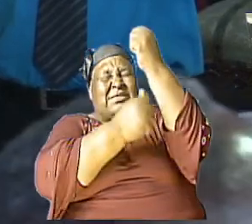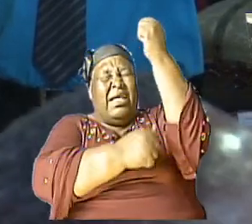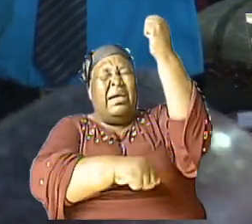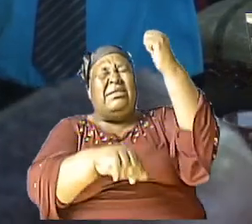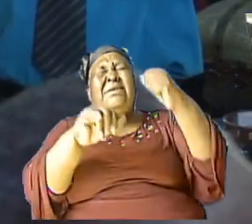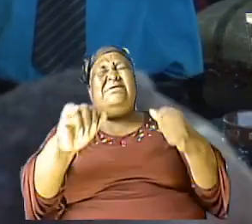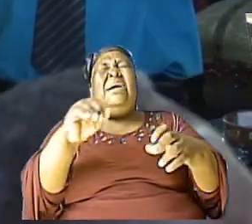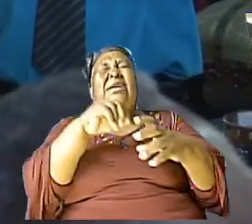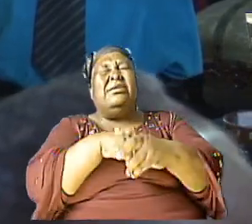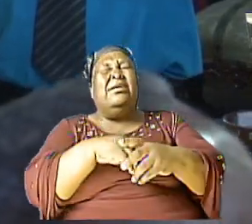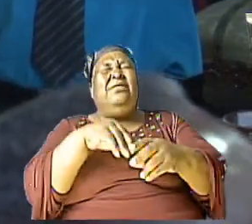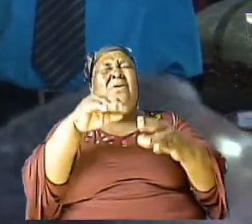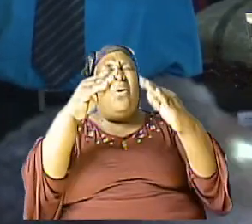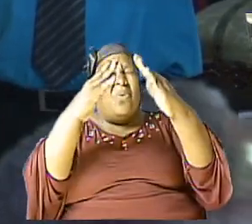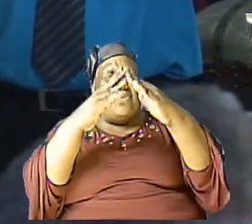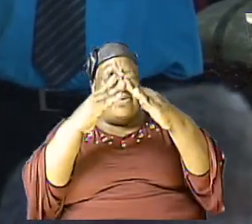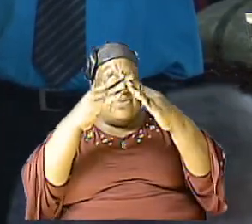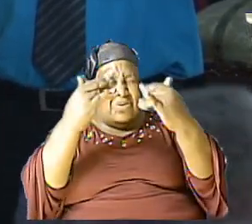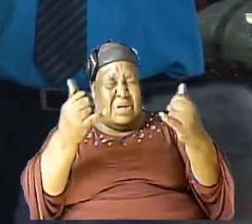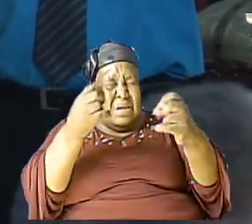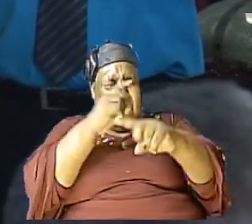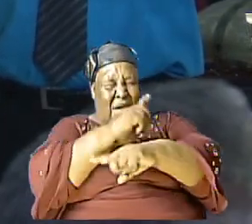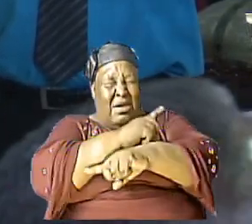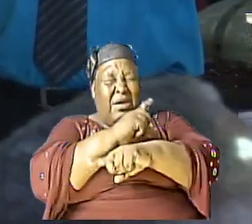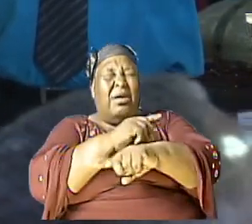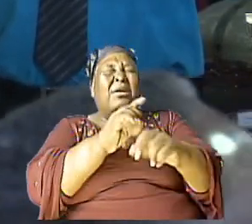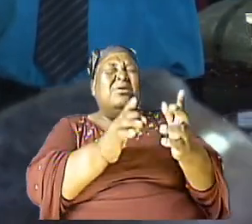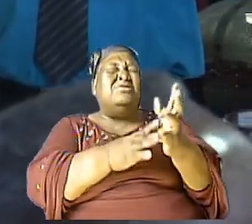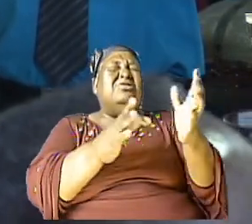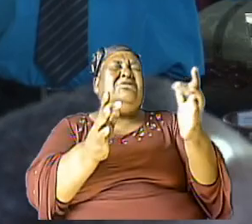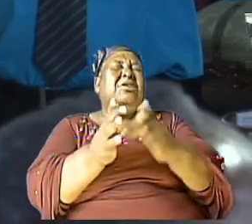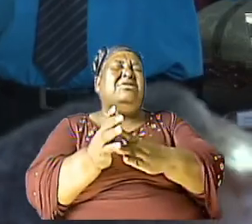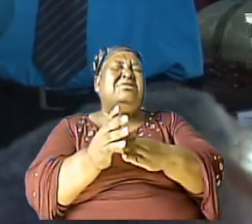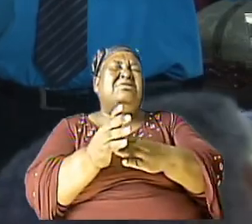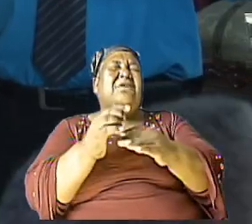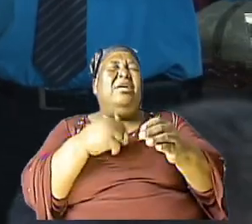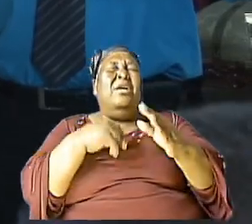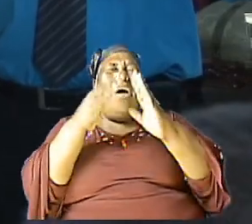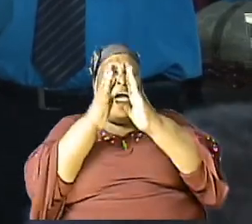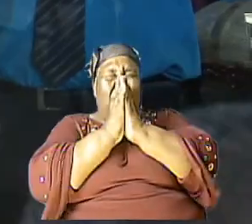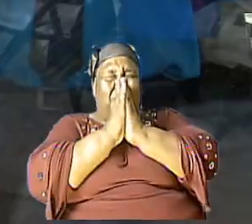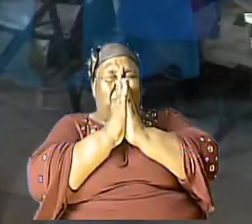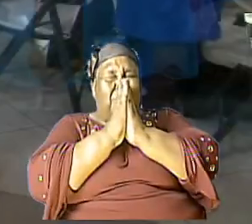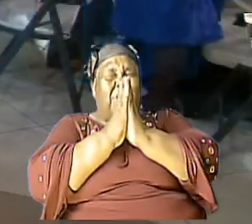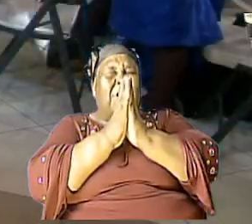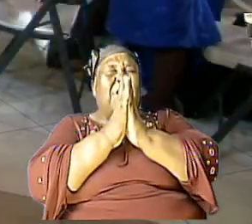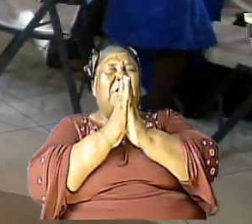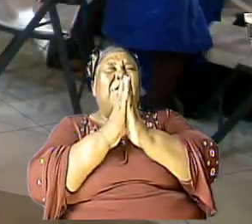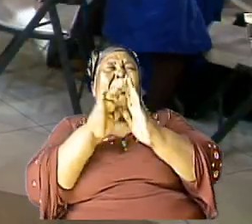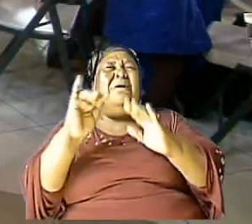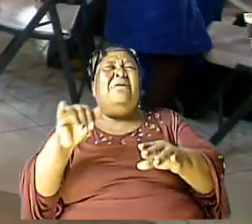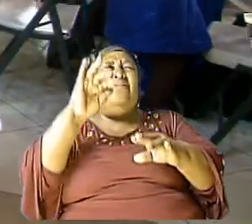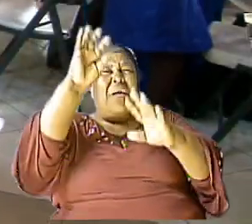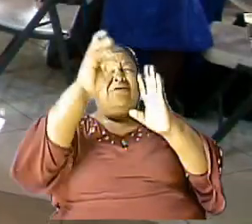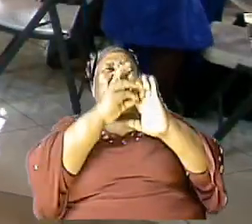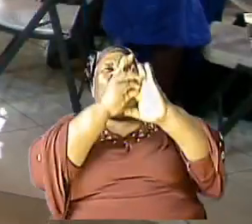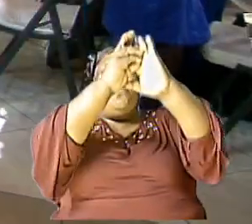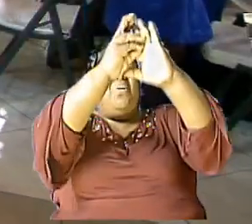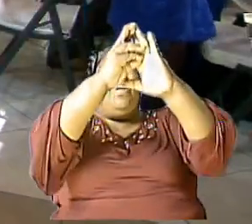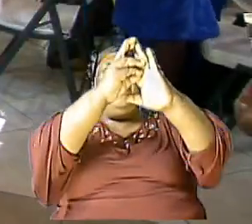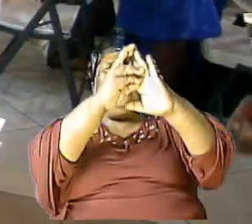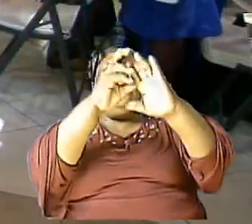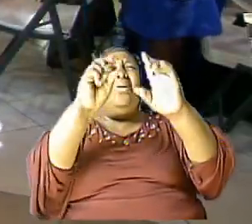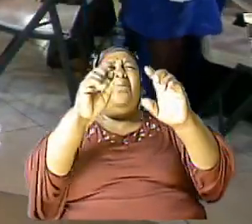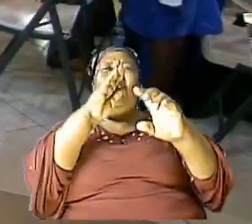them, embolden them. In the name of Jesus, in the name of Jesus, we place them into